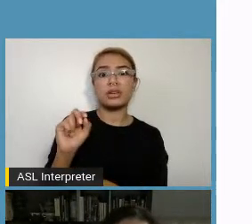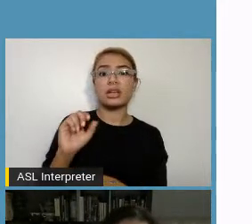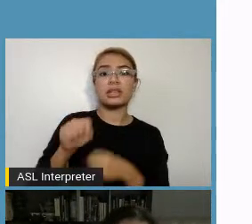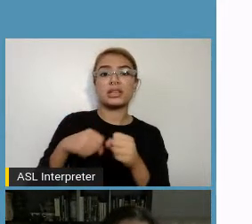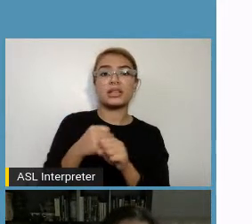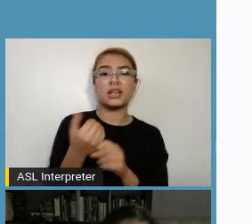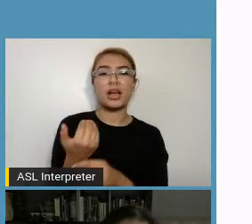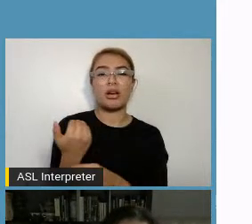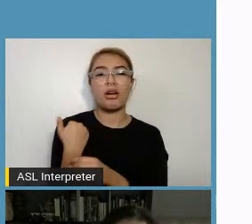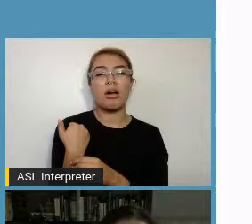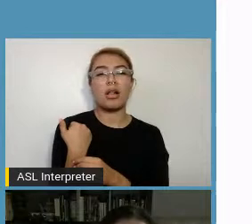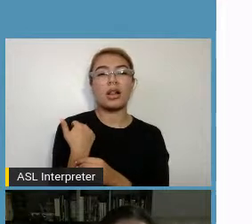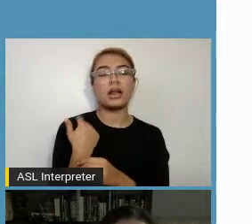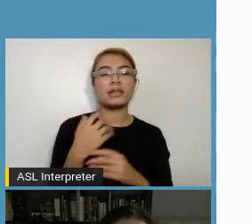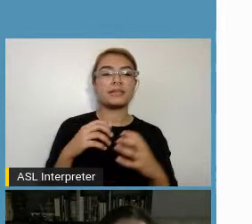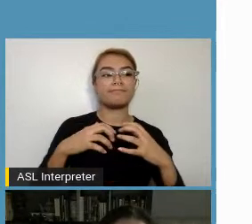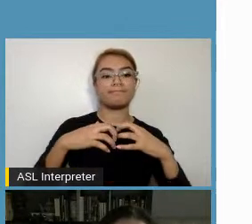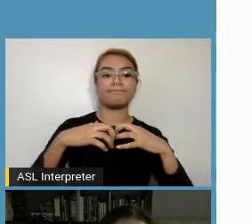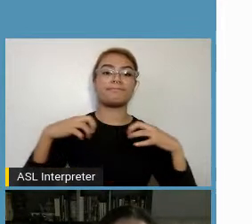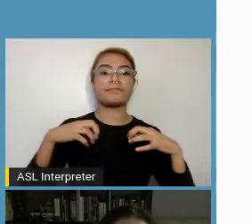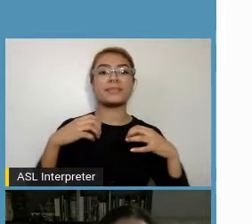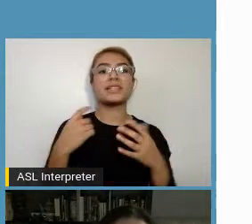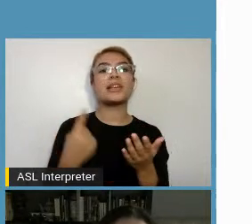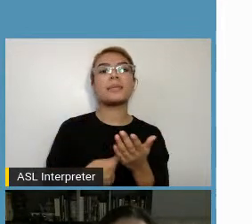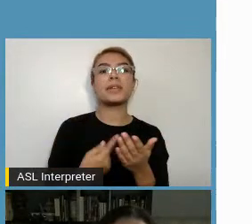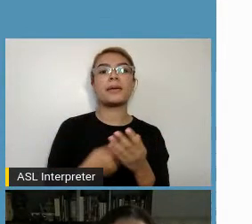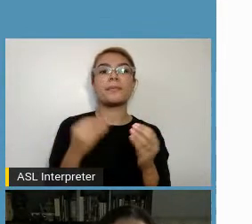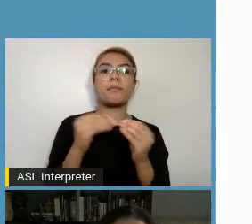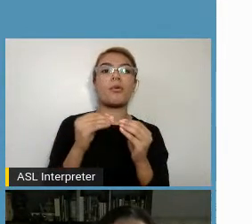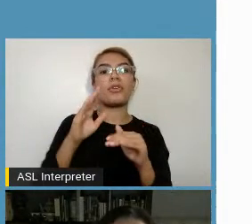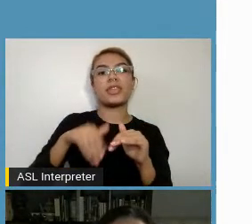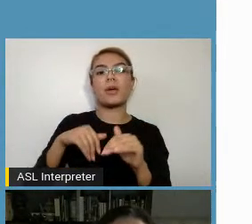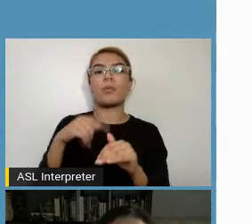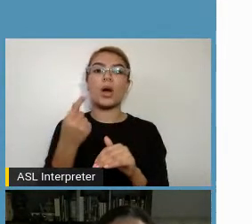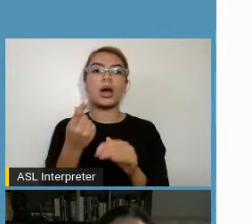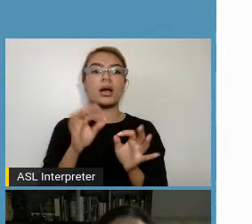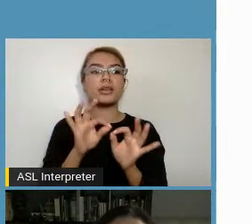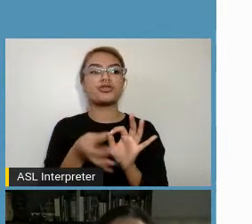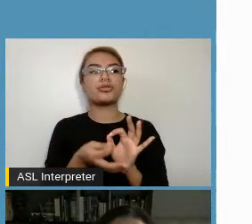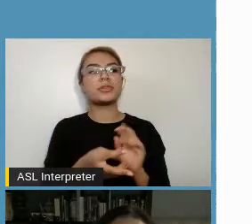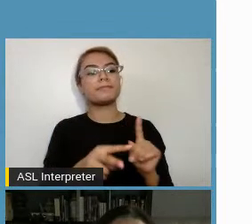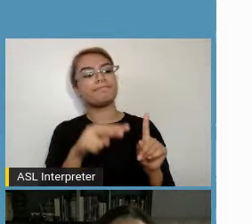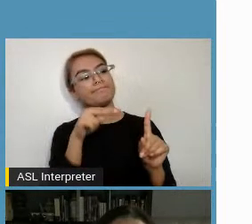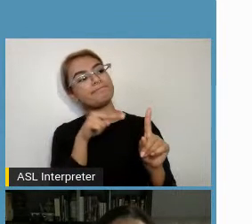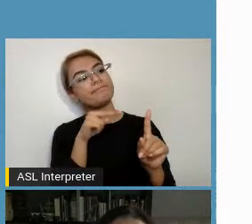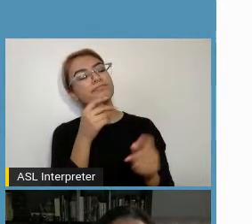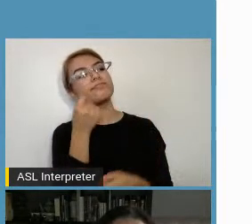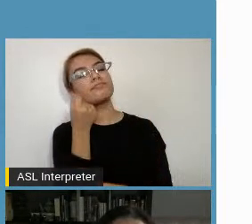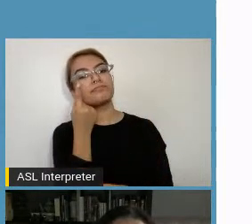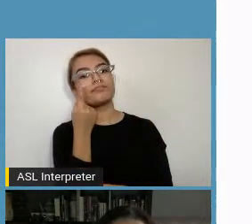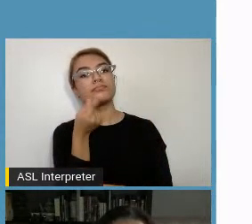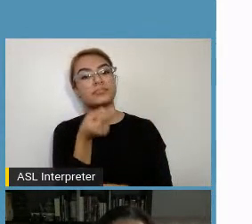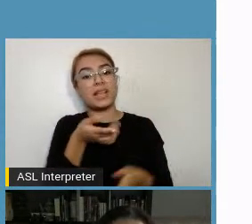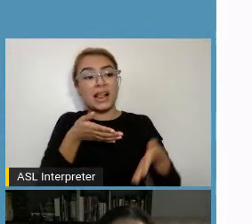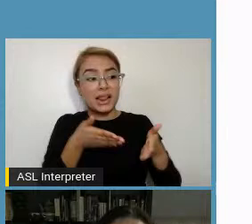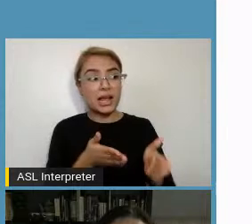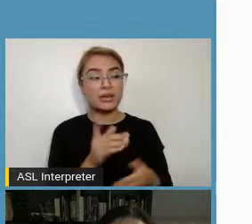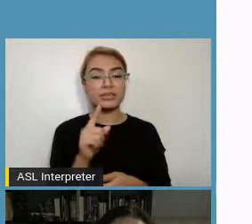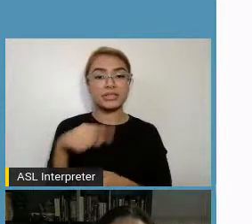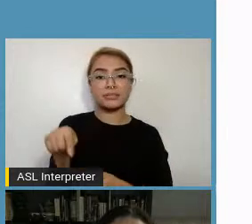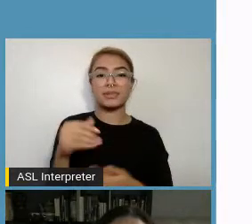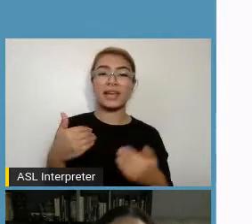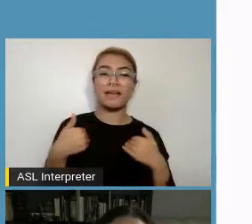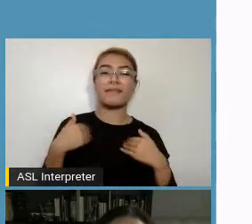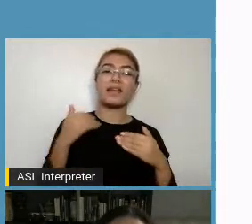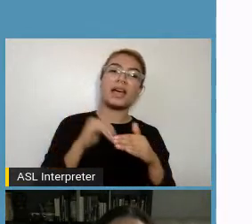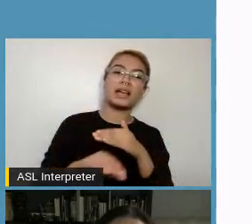have separated. And so sometimes we'll get more than one interpretation. But this allows them to have access